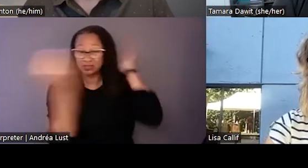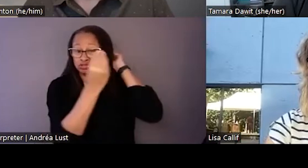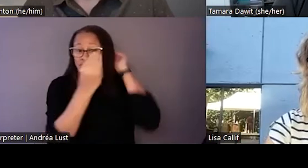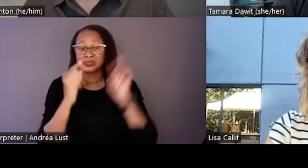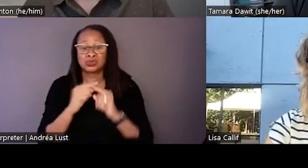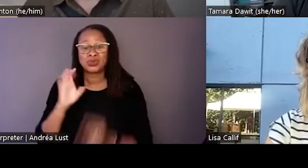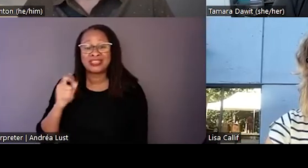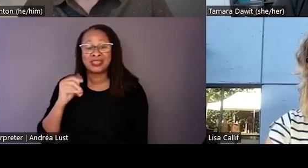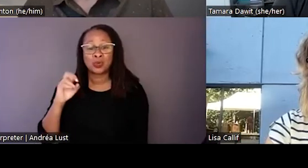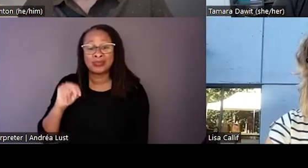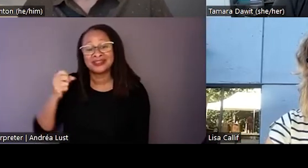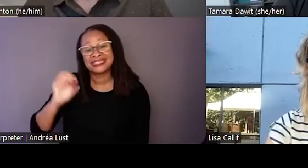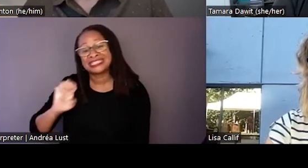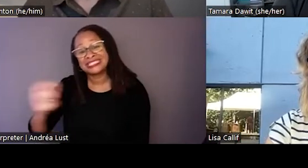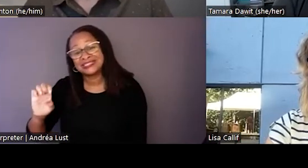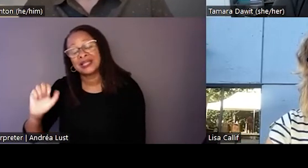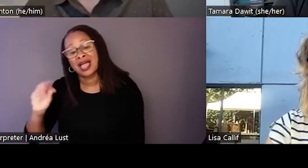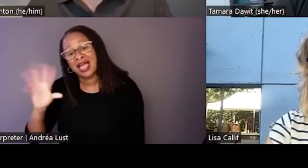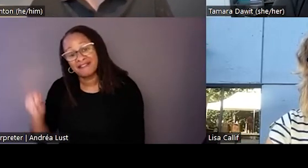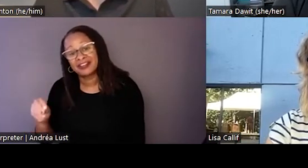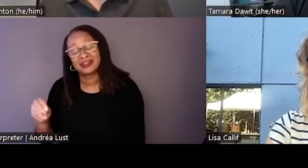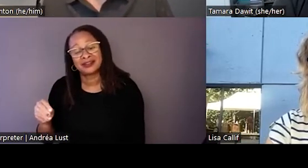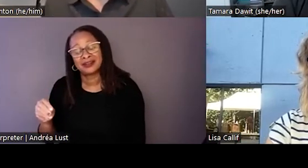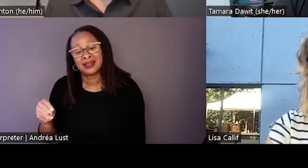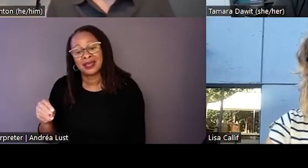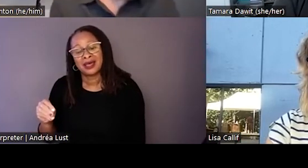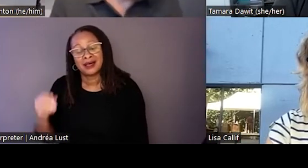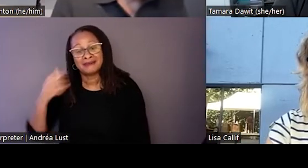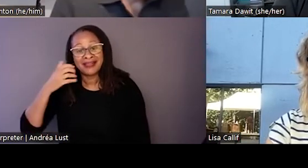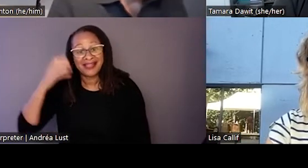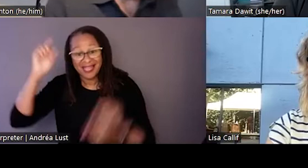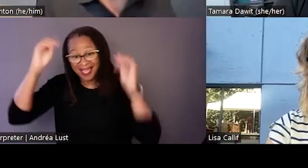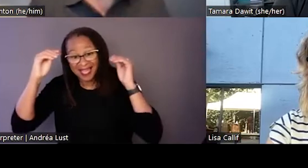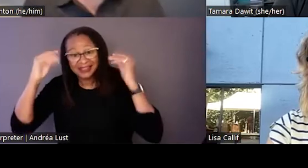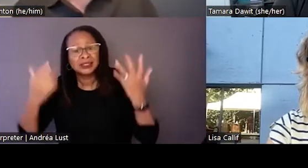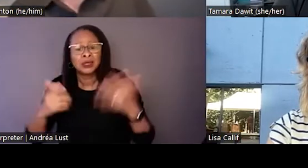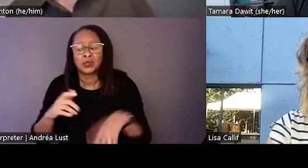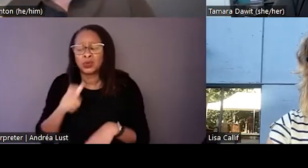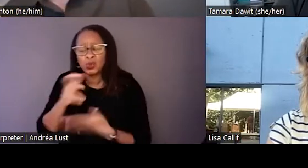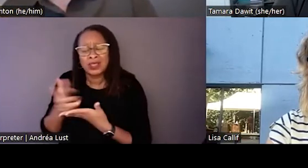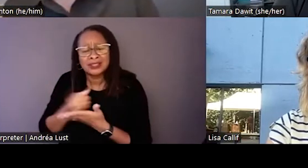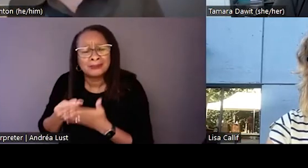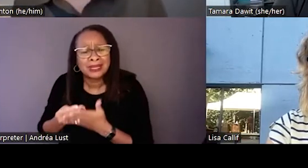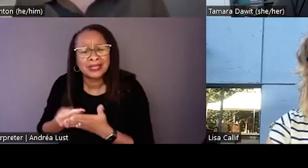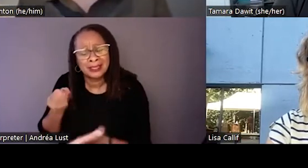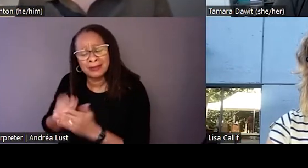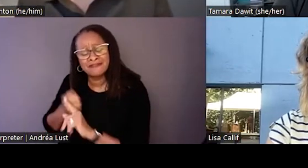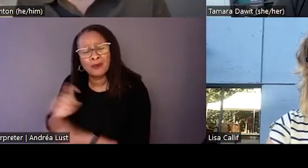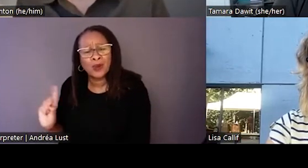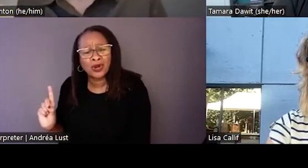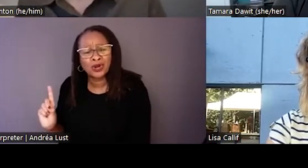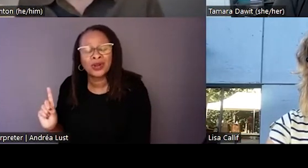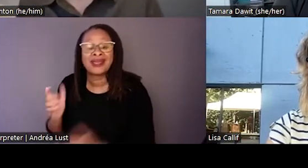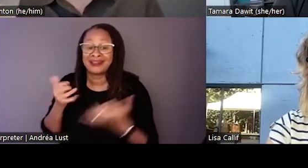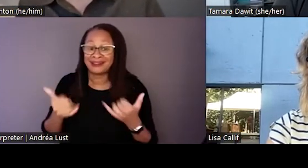more levels of complexity of, you know, who controls the money? Where did the money really come from? And now even in